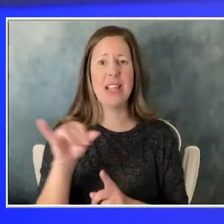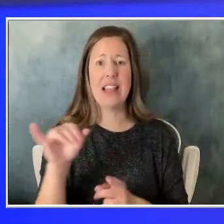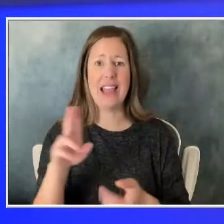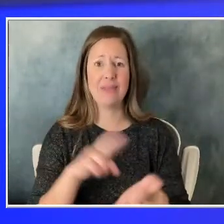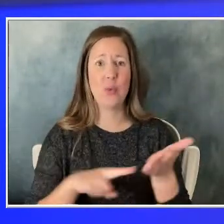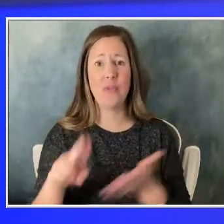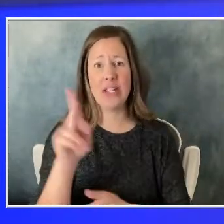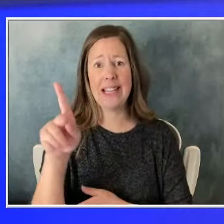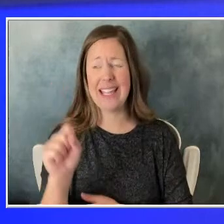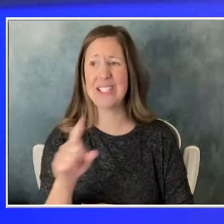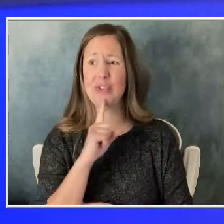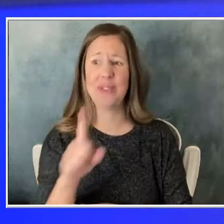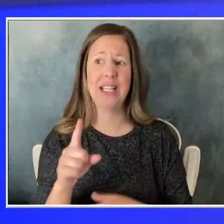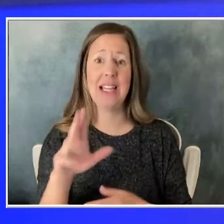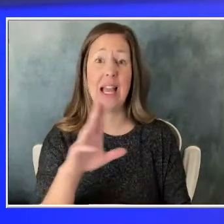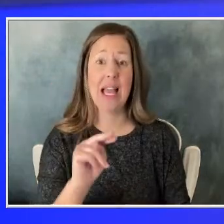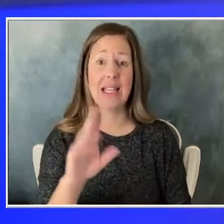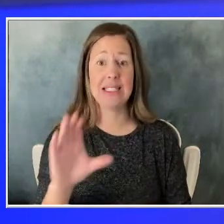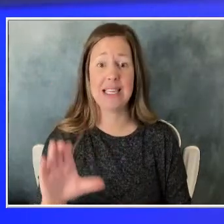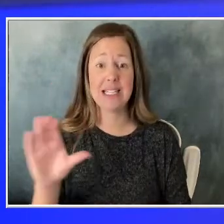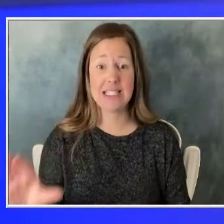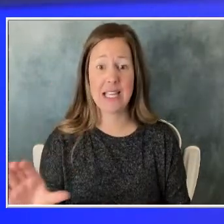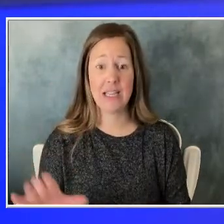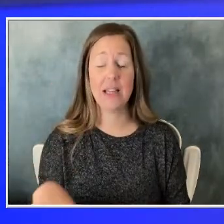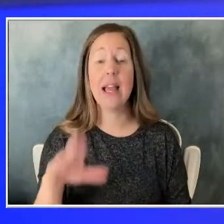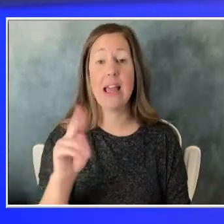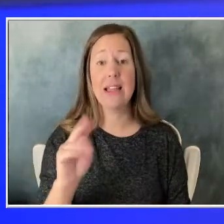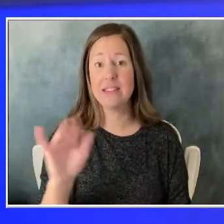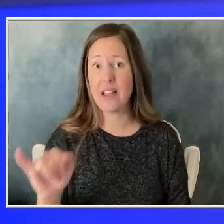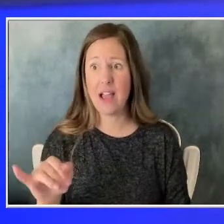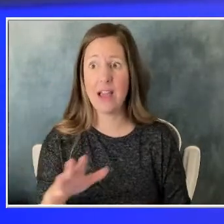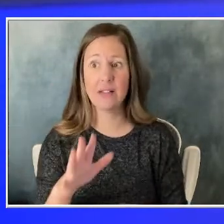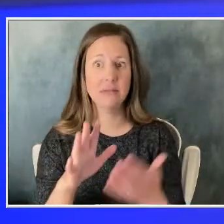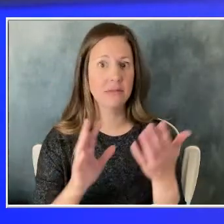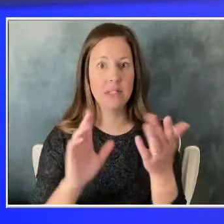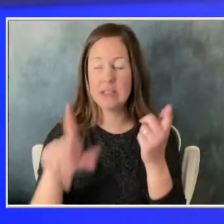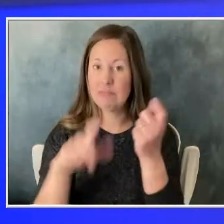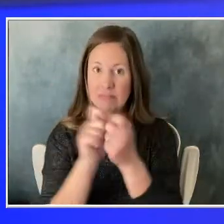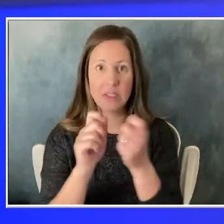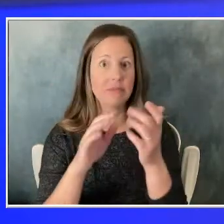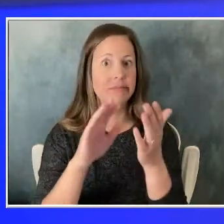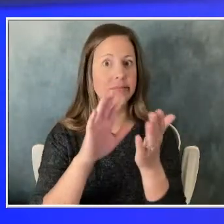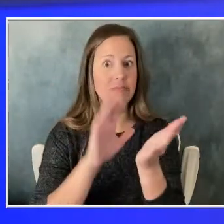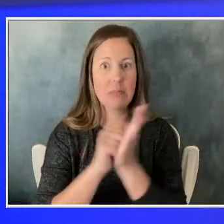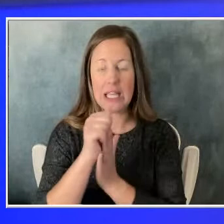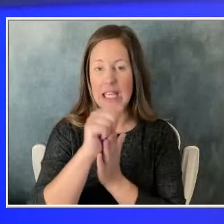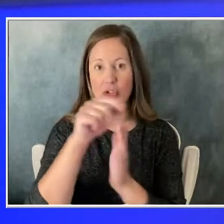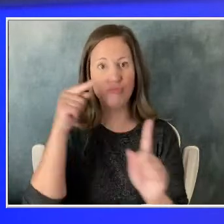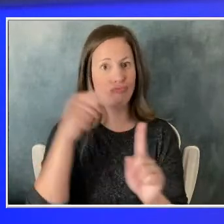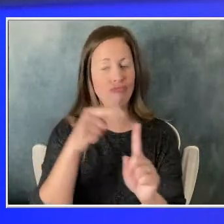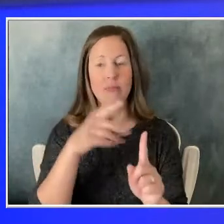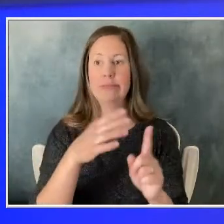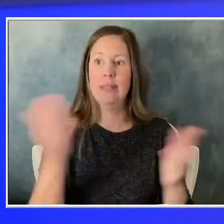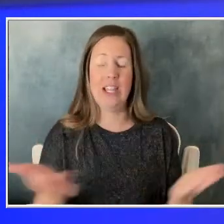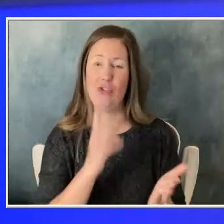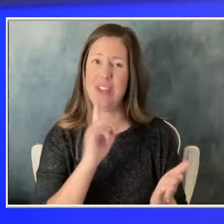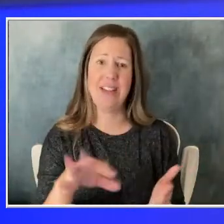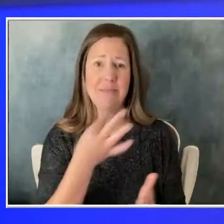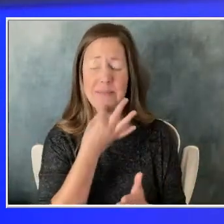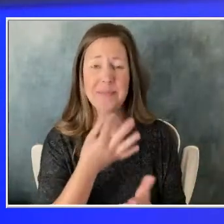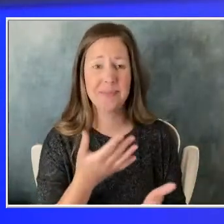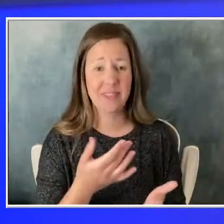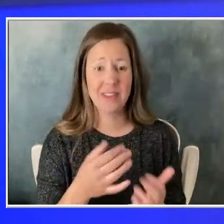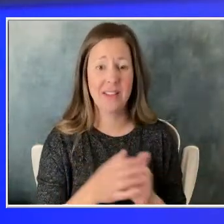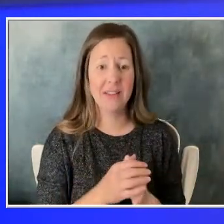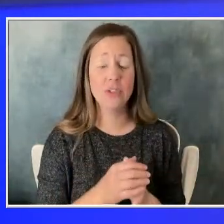the NCI designated cancer center. It's very important because all expertise are here. So the third part is after